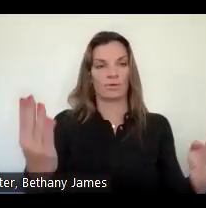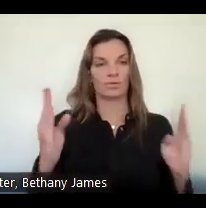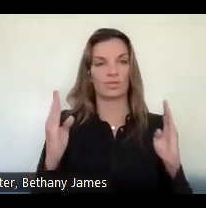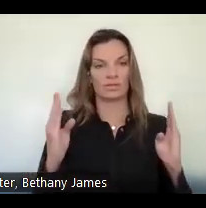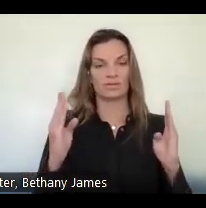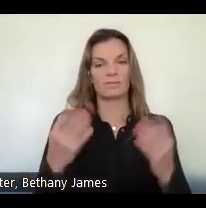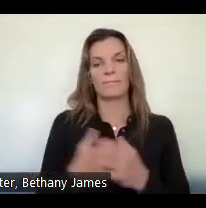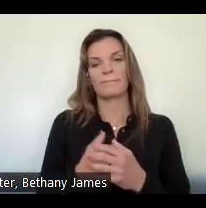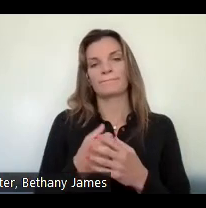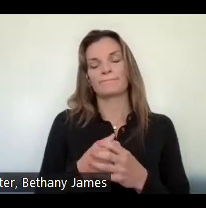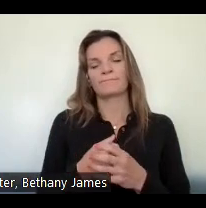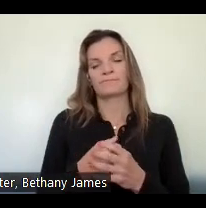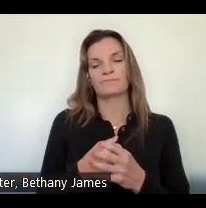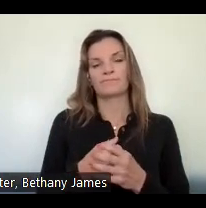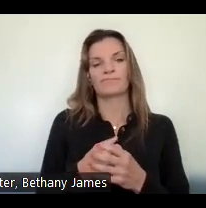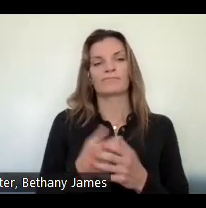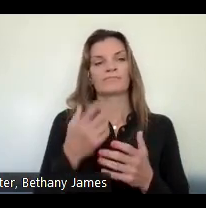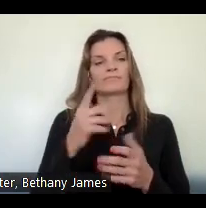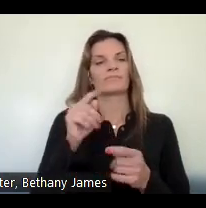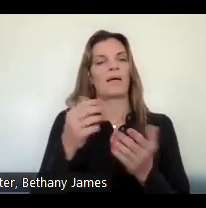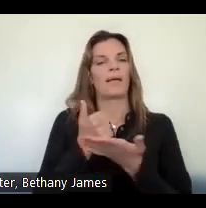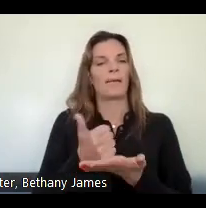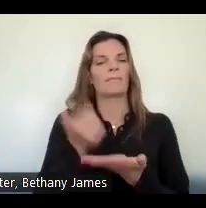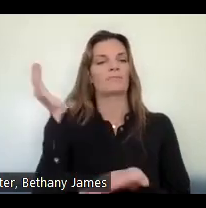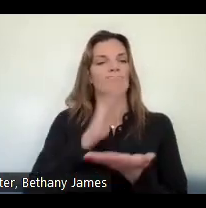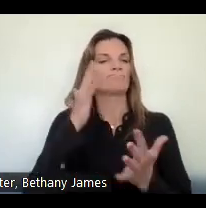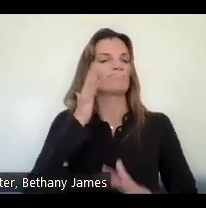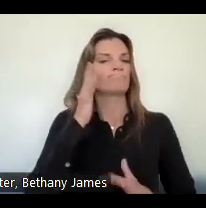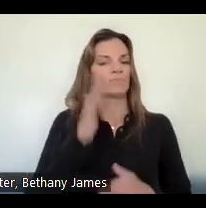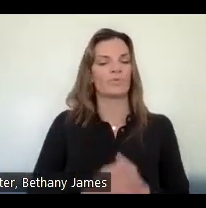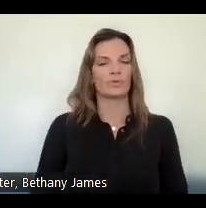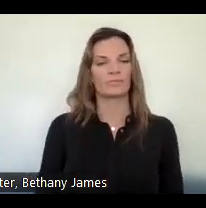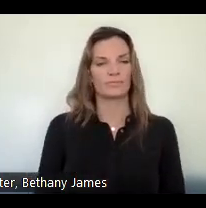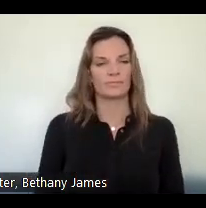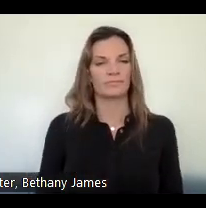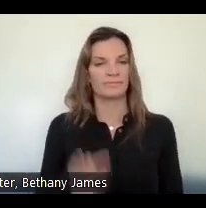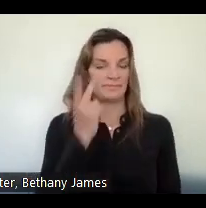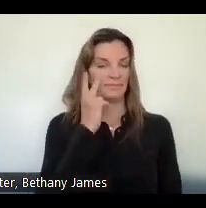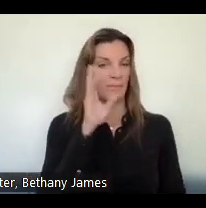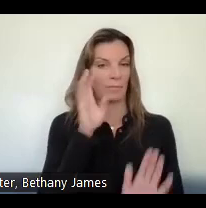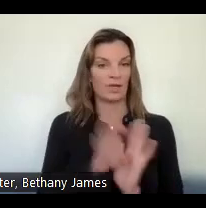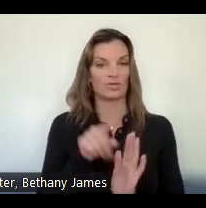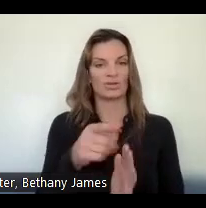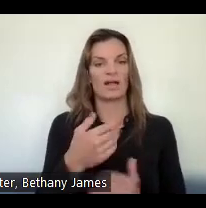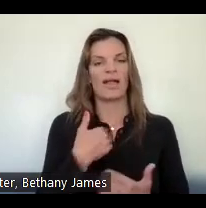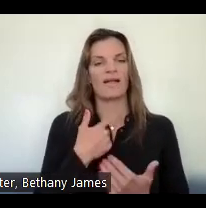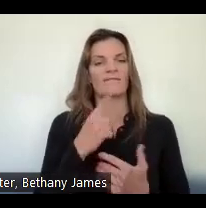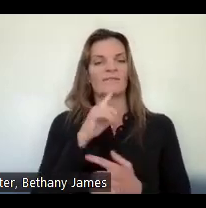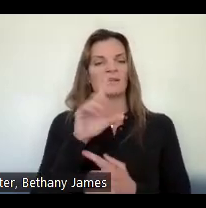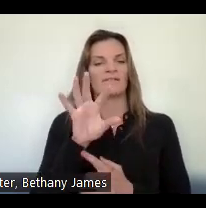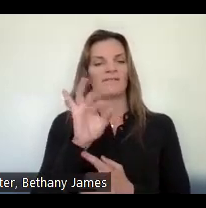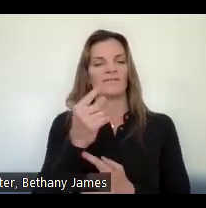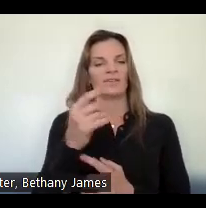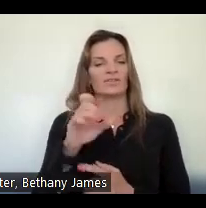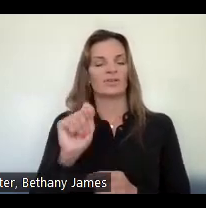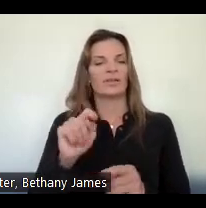or shields, excuse me, to mask those background noises. And then the picture here shows a fidget device as something an individual